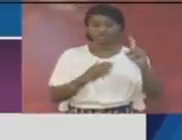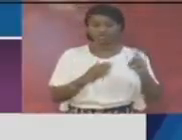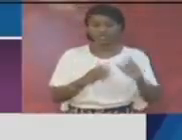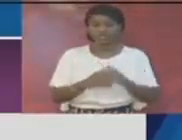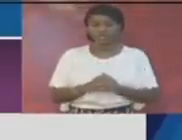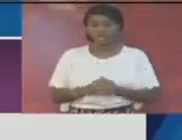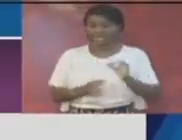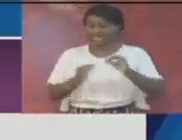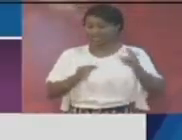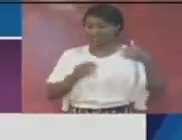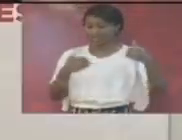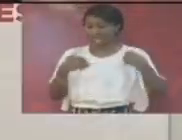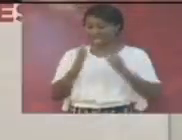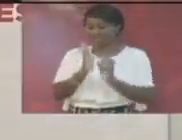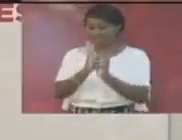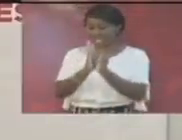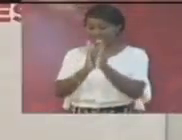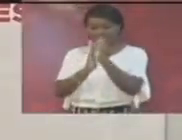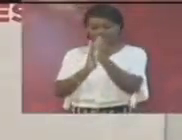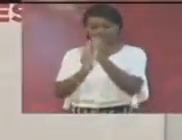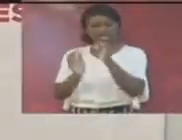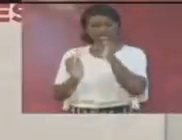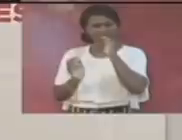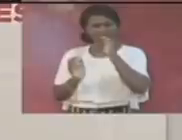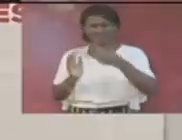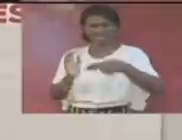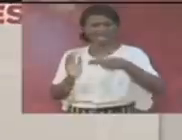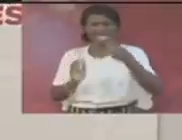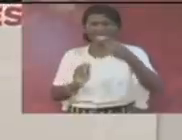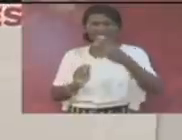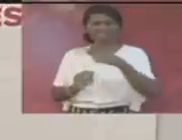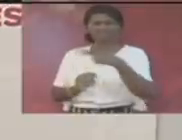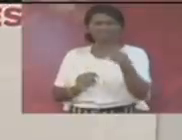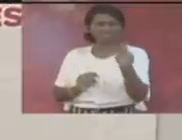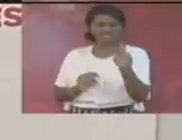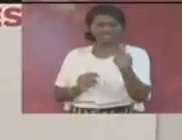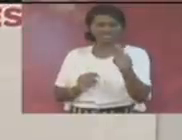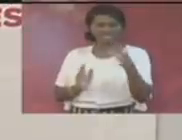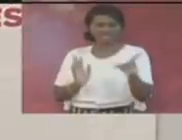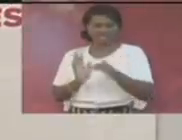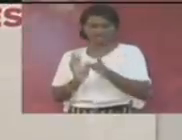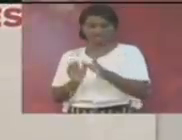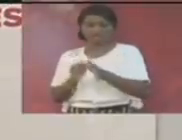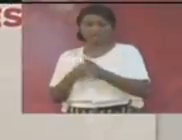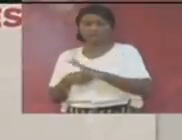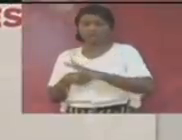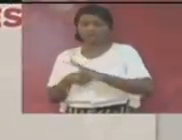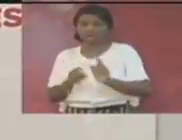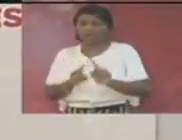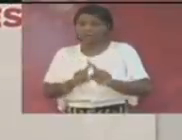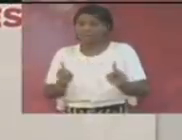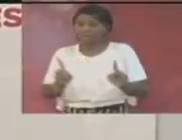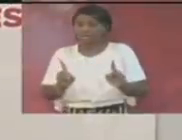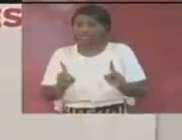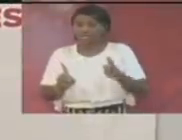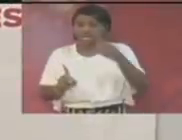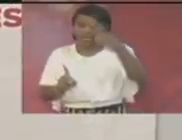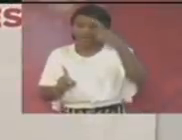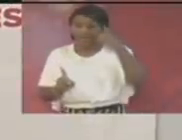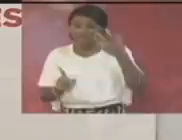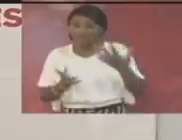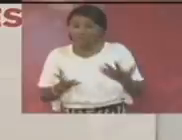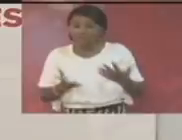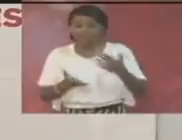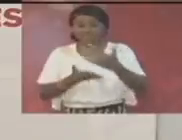cancer treatment doesn't put you at a higher risk of contracting the virus itself, but because some cancer